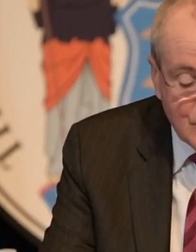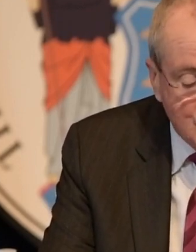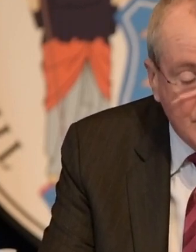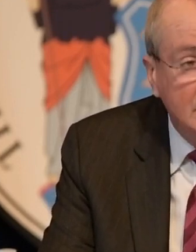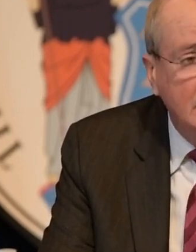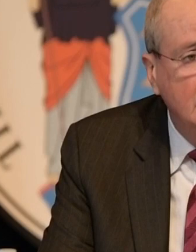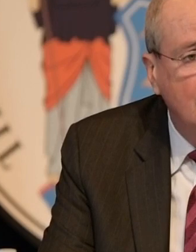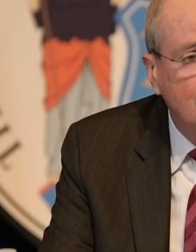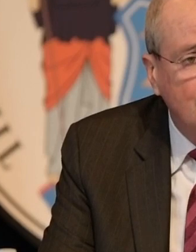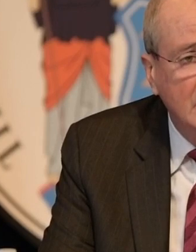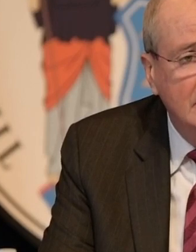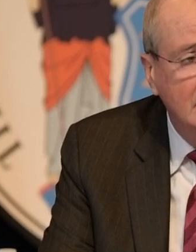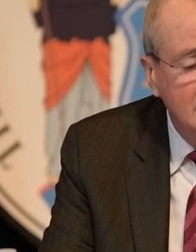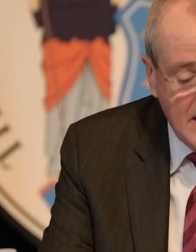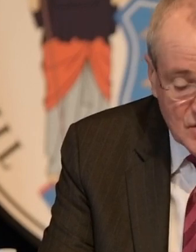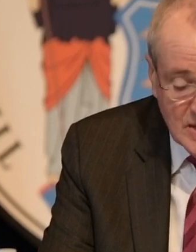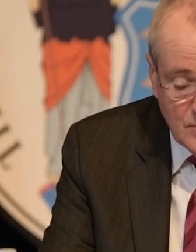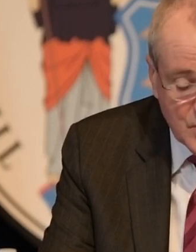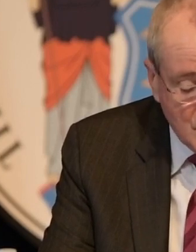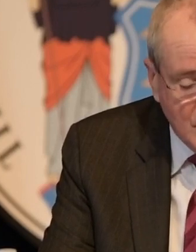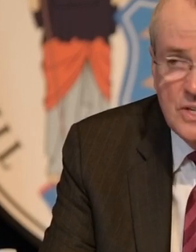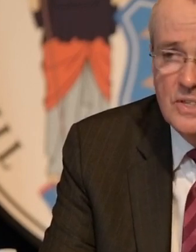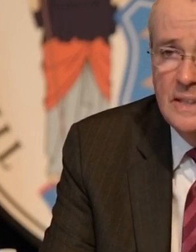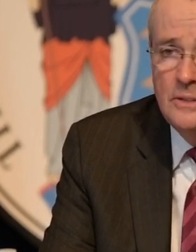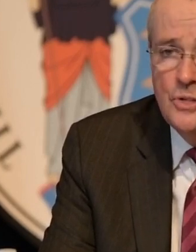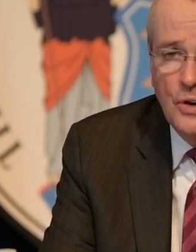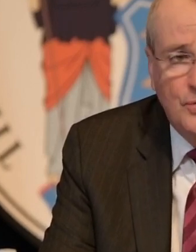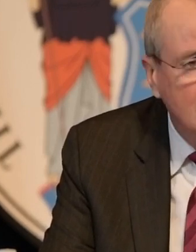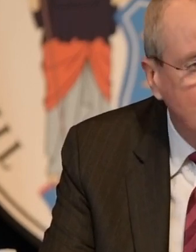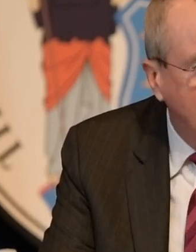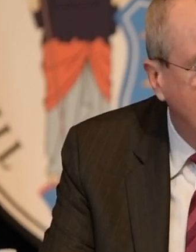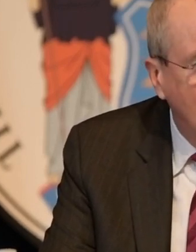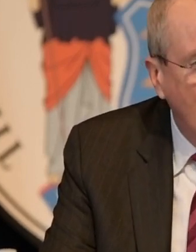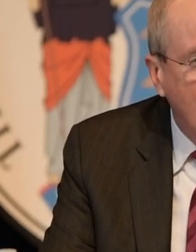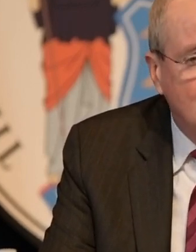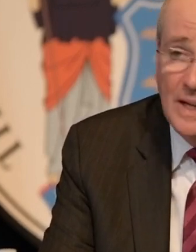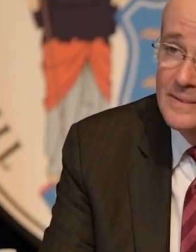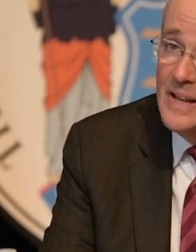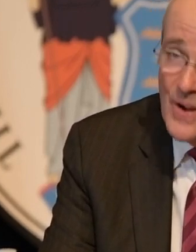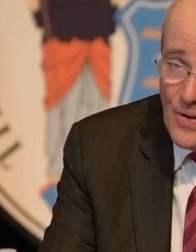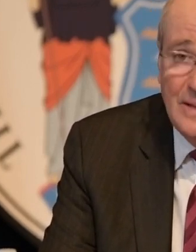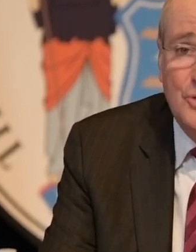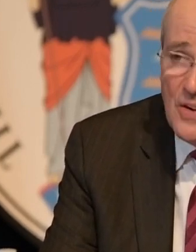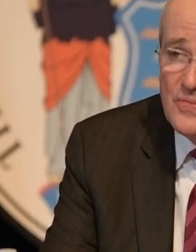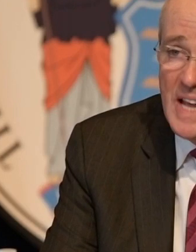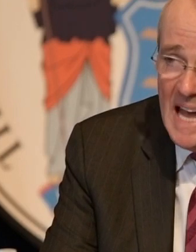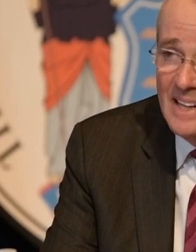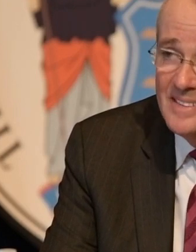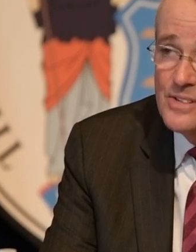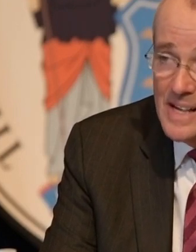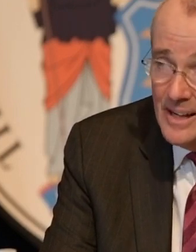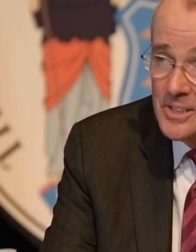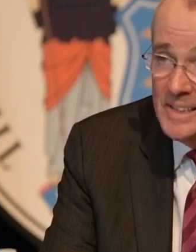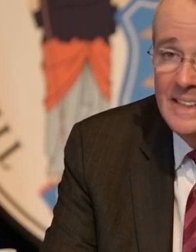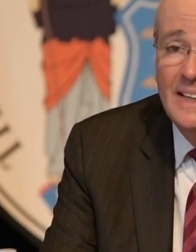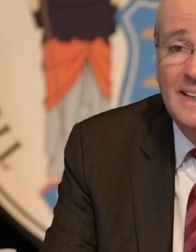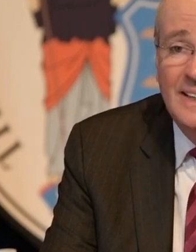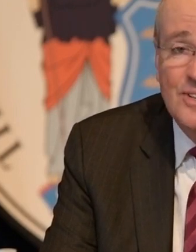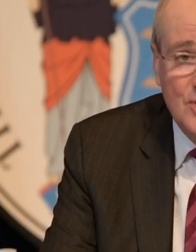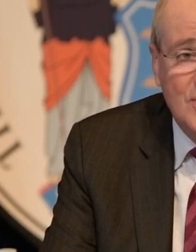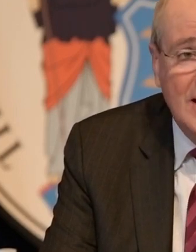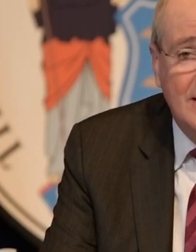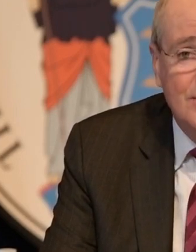now 73 testing facilities in New Jersey. We were dealt a very tough hand as a country